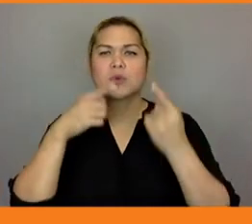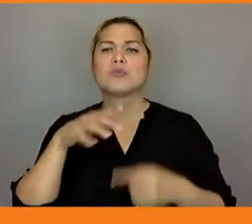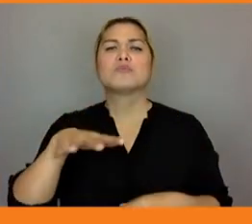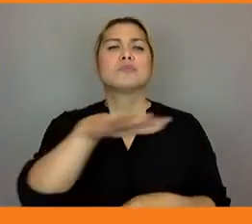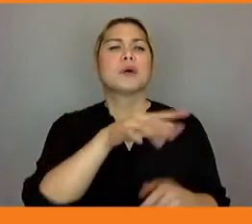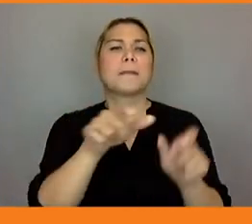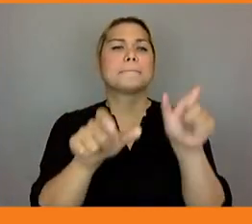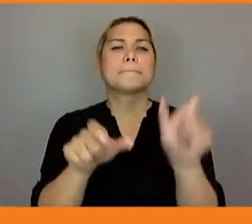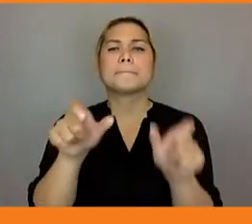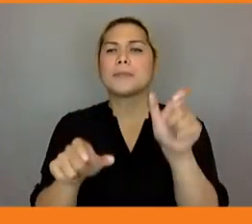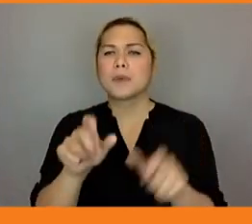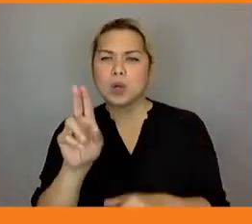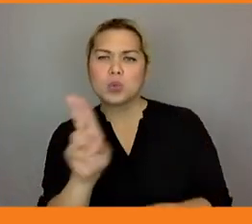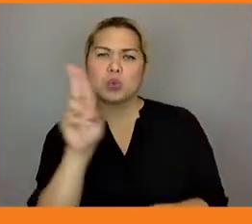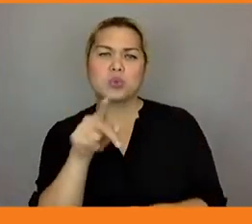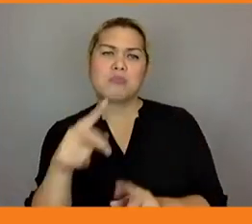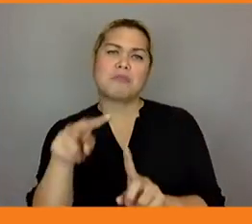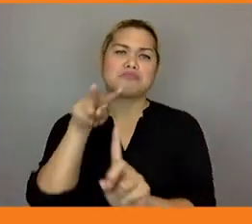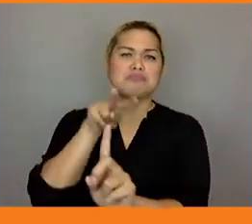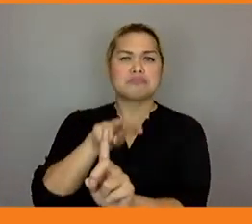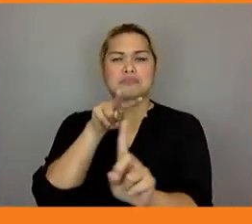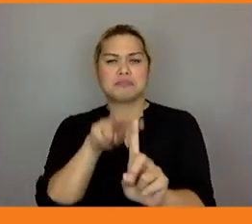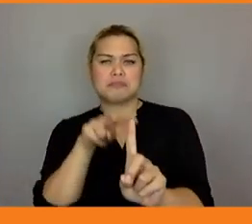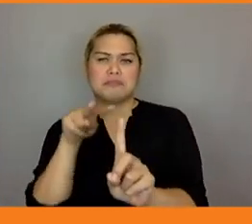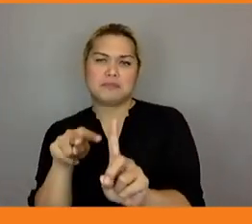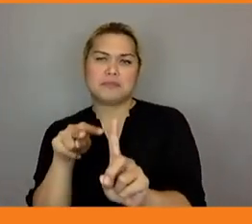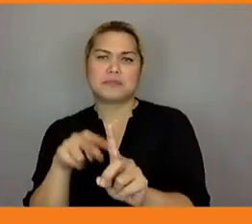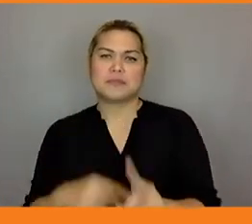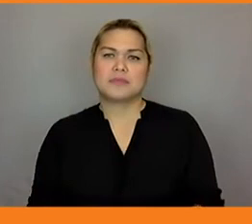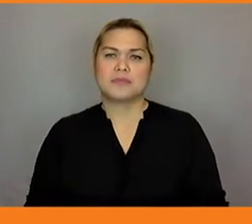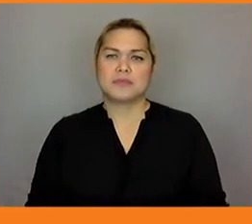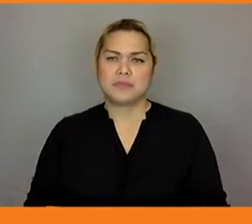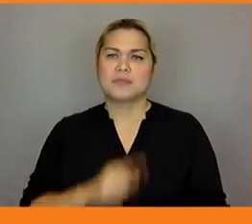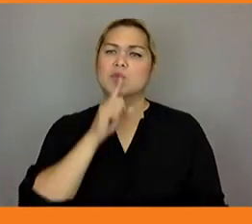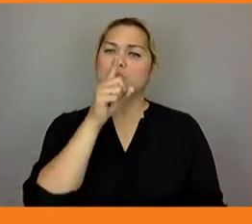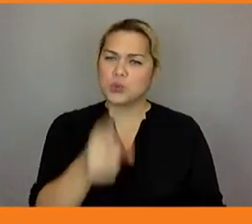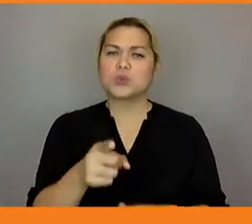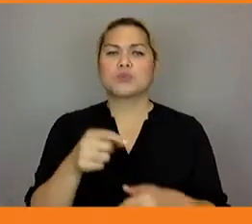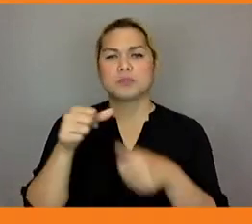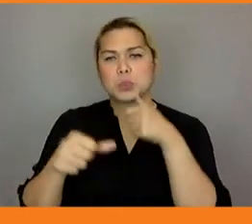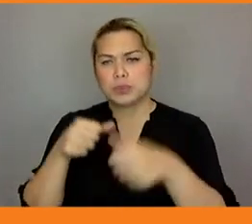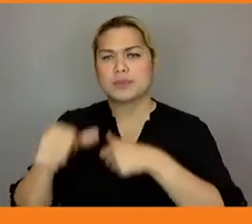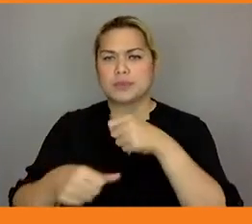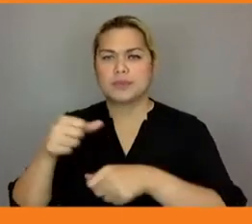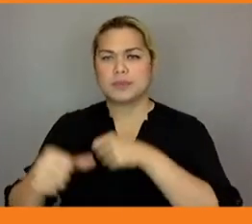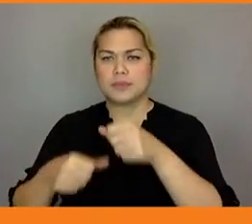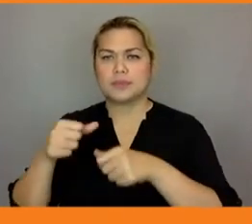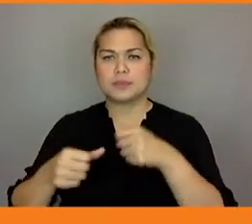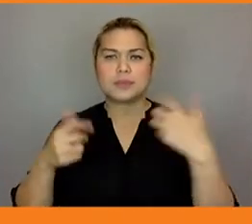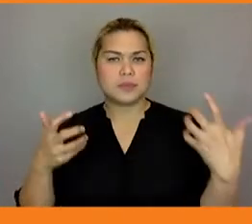to make sure that just transition be realized properly. Thank you, President Masa.